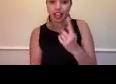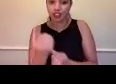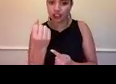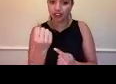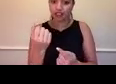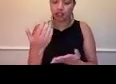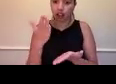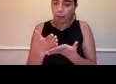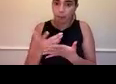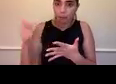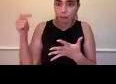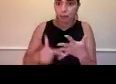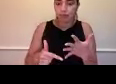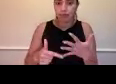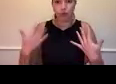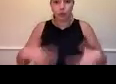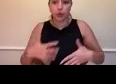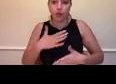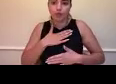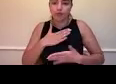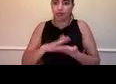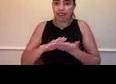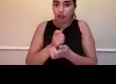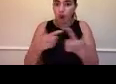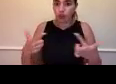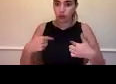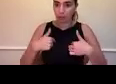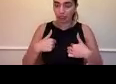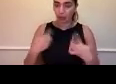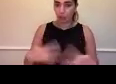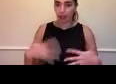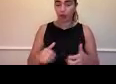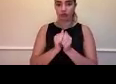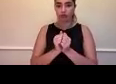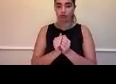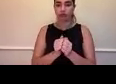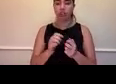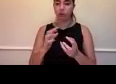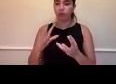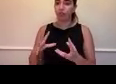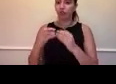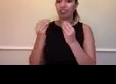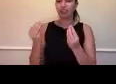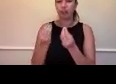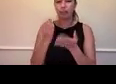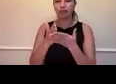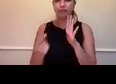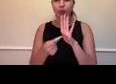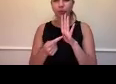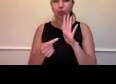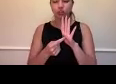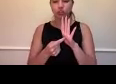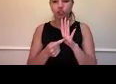think, well, it's meant a lot to me. And I think that we've come out with something that is quite important. So